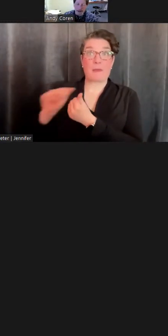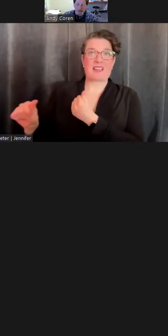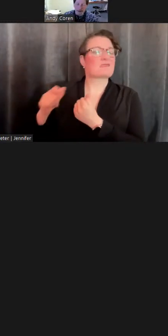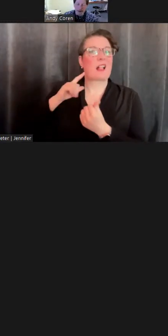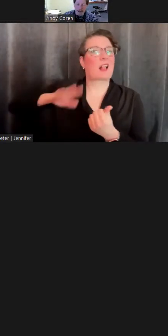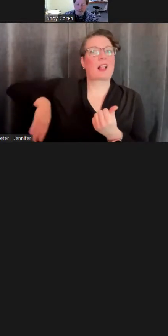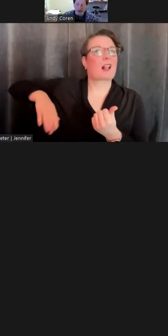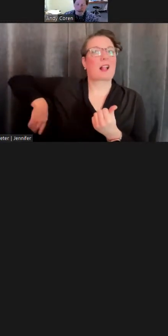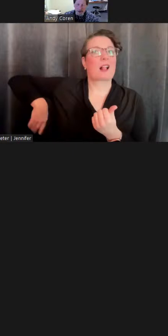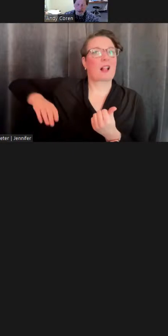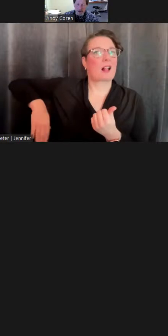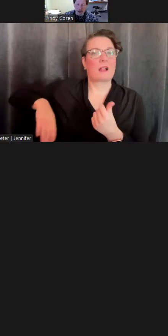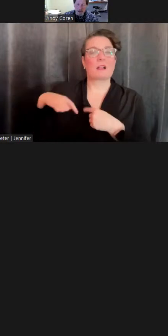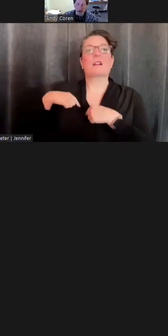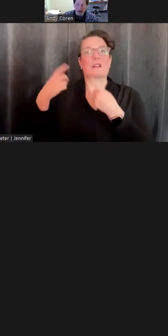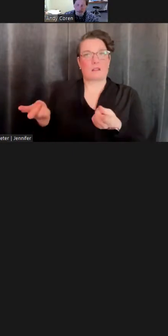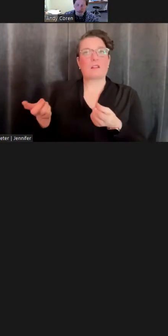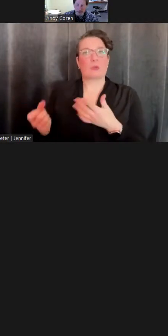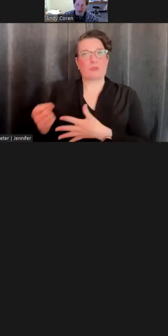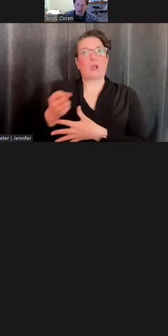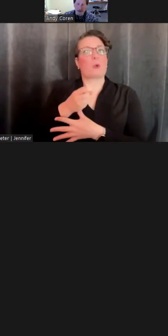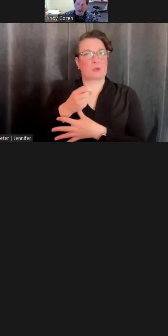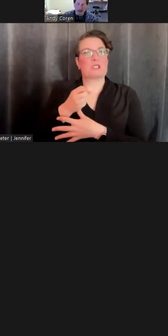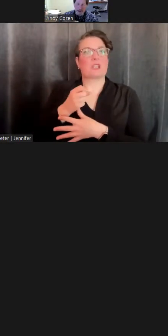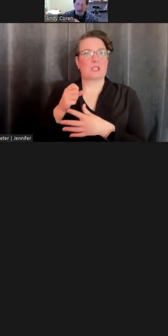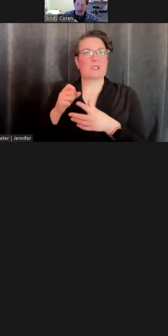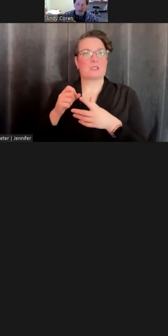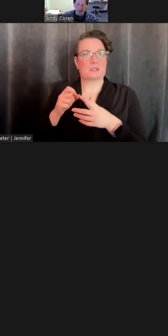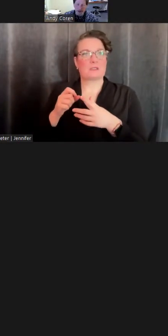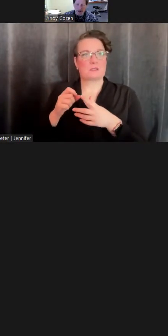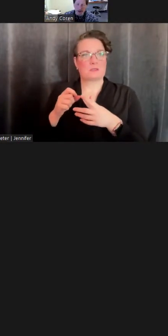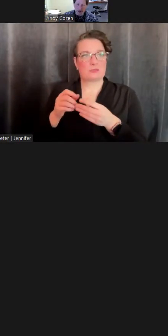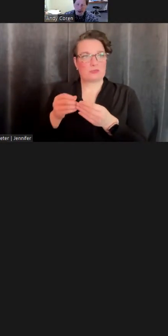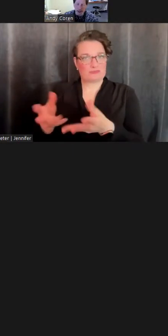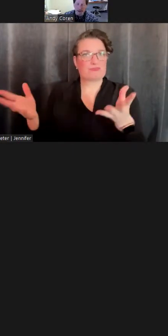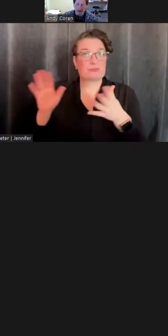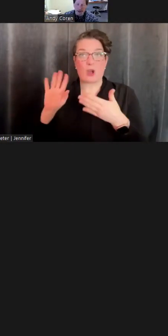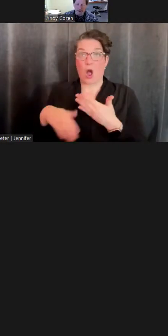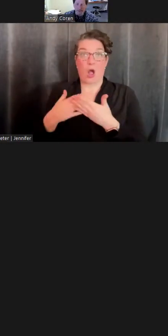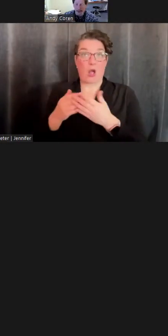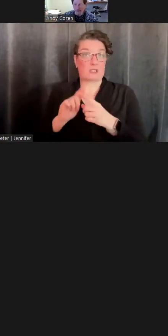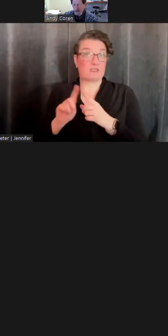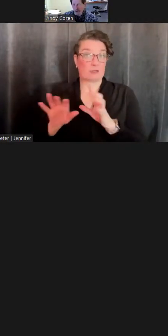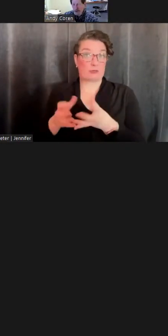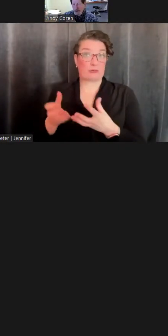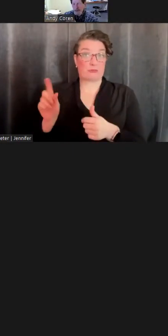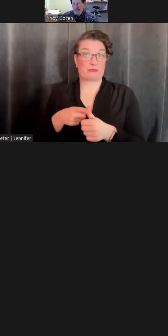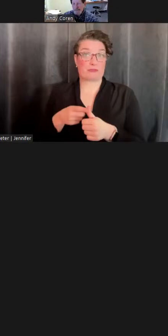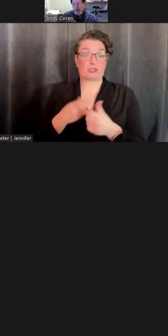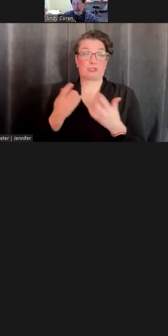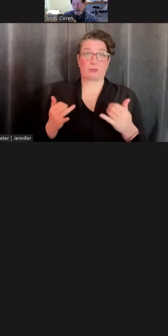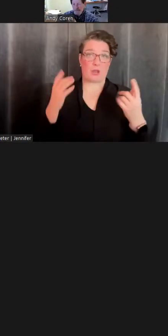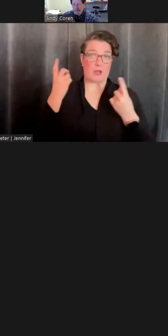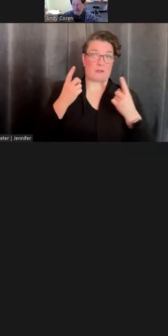priority has been to give it to all of the groups in our society first. So they're looking at the 0 to 5-year-olds.